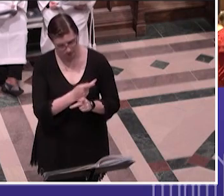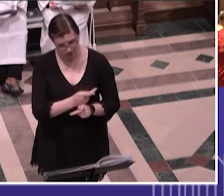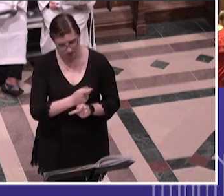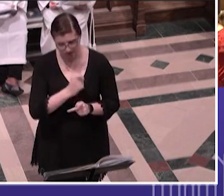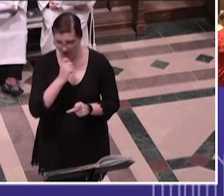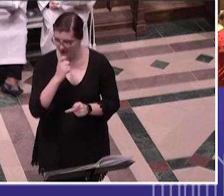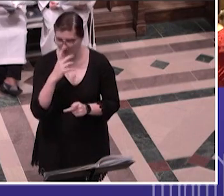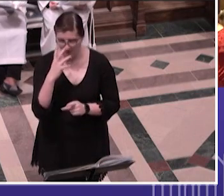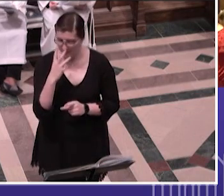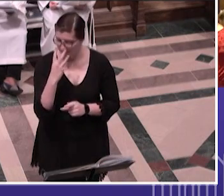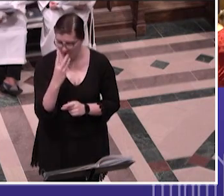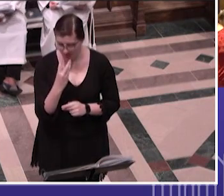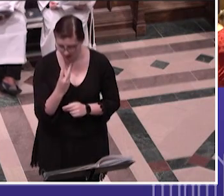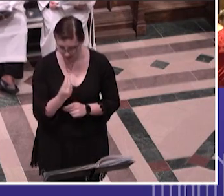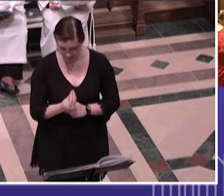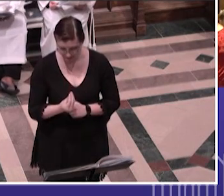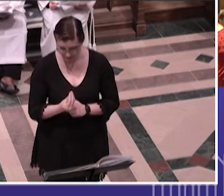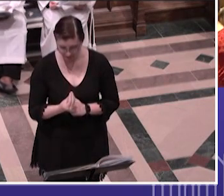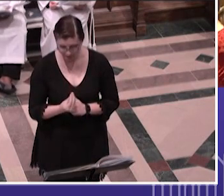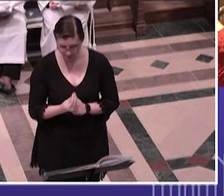you will not fall